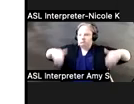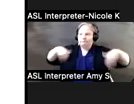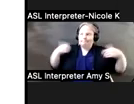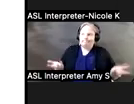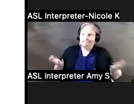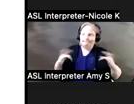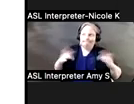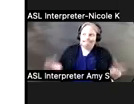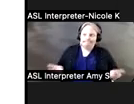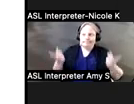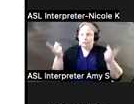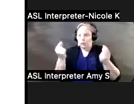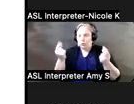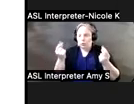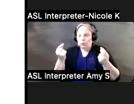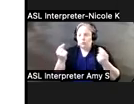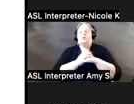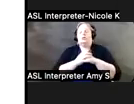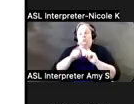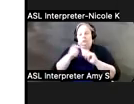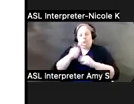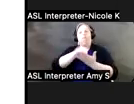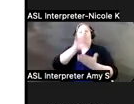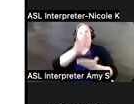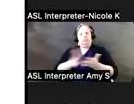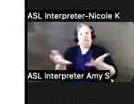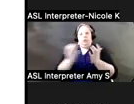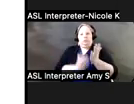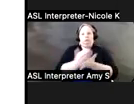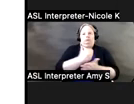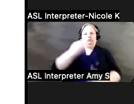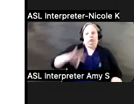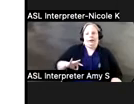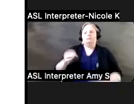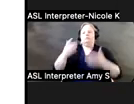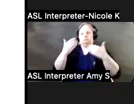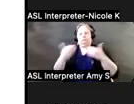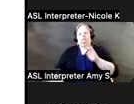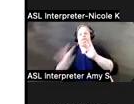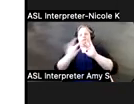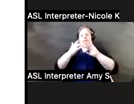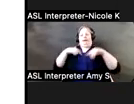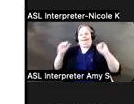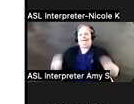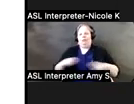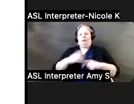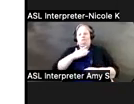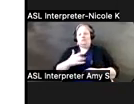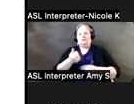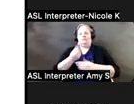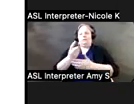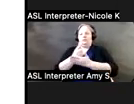and CEU, and you indicated in the survey that you wanted those, feel free to reach out, but I give myself a few weeks to get those